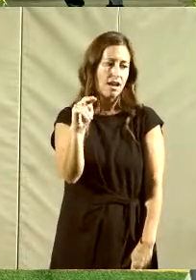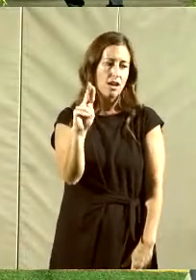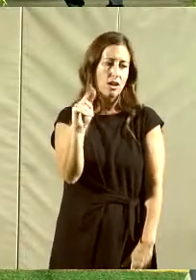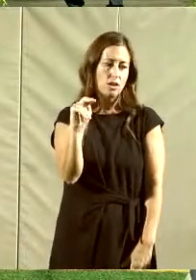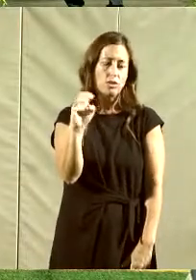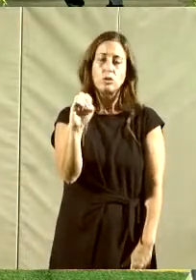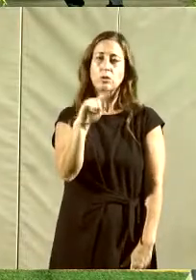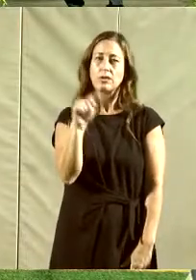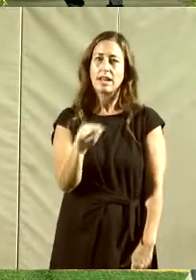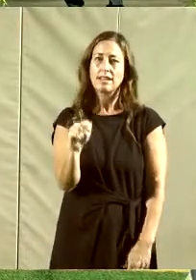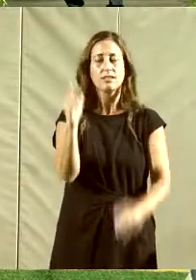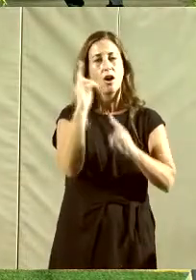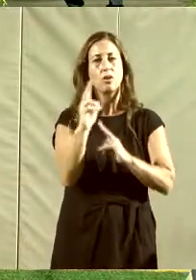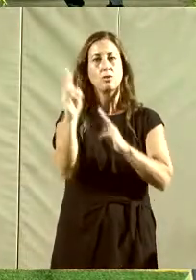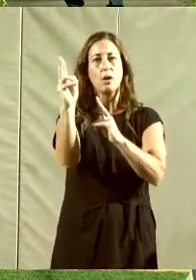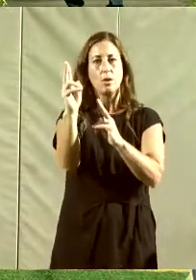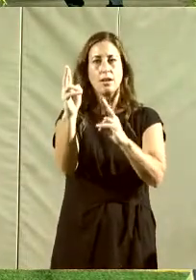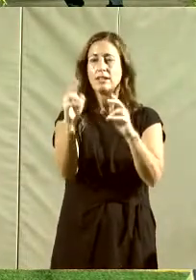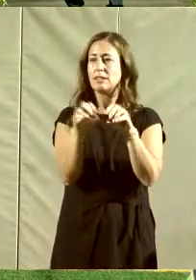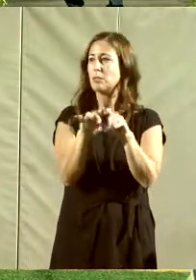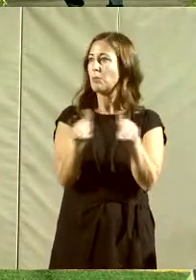diploma.